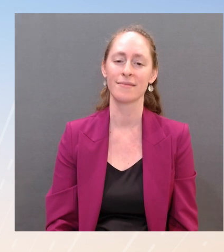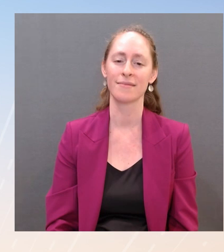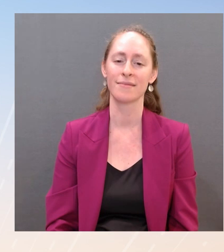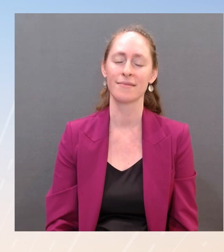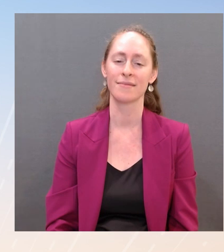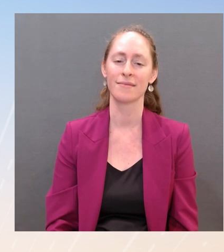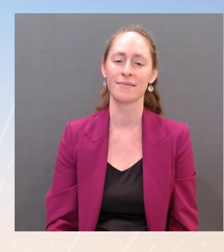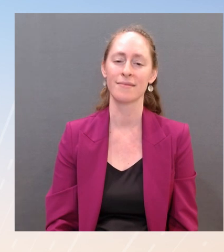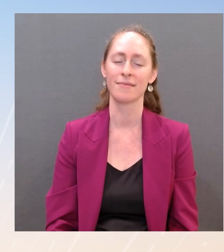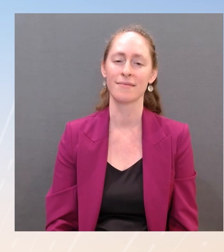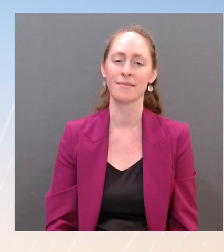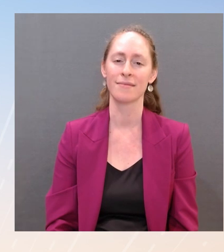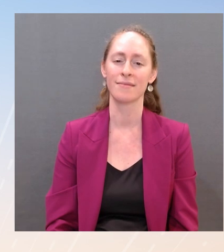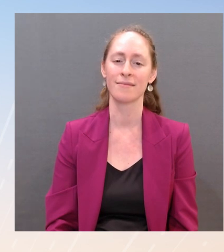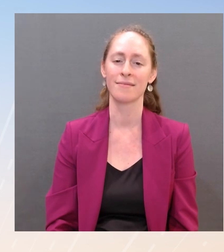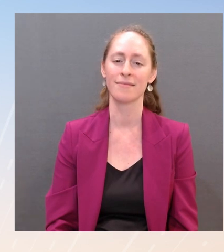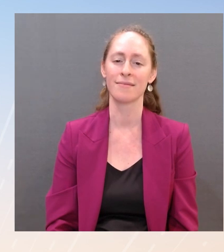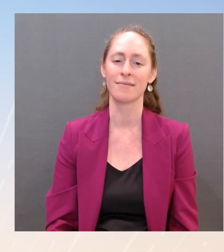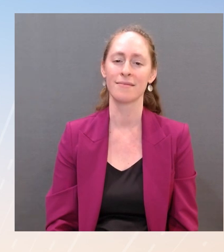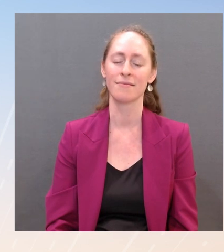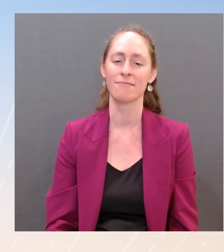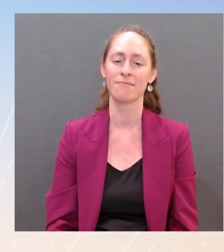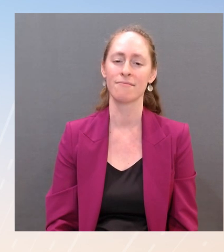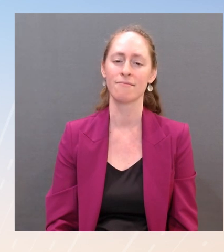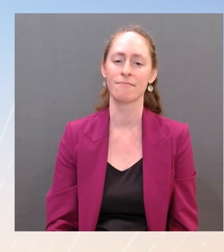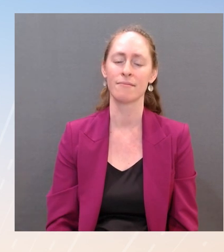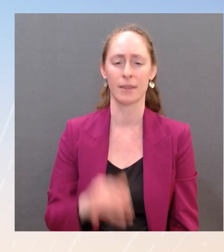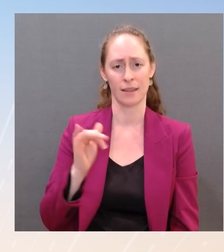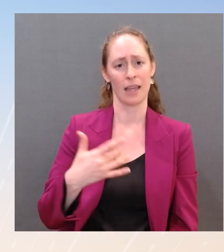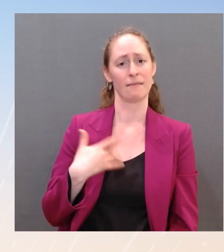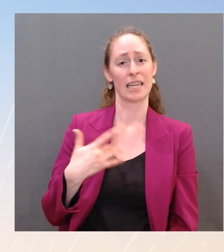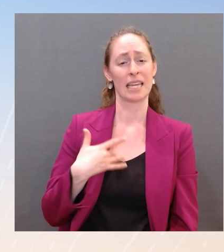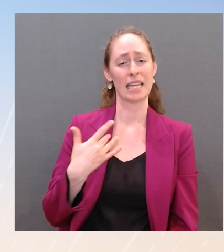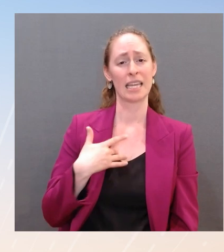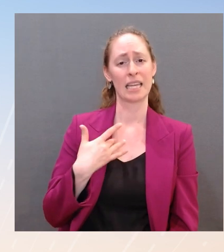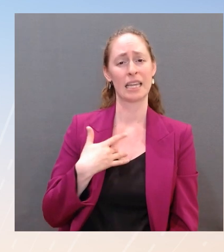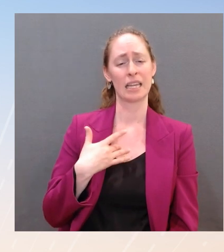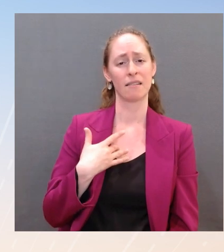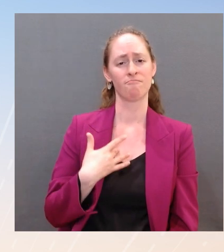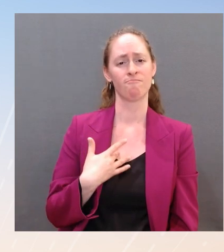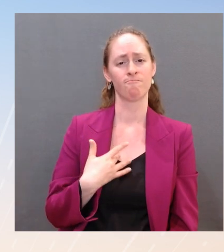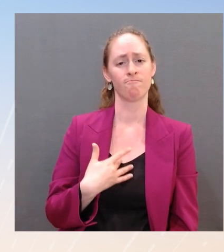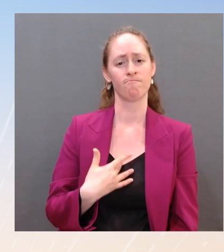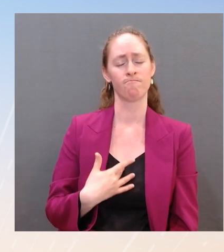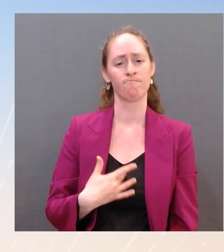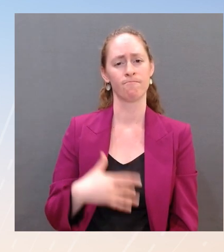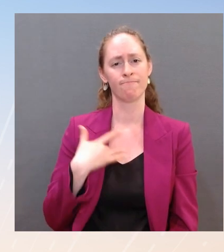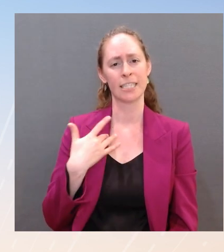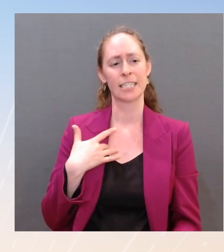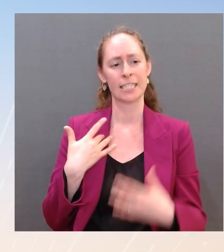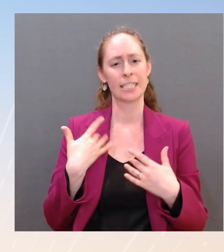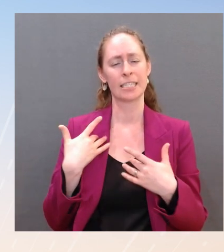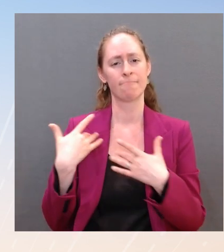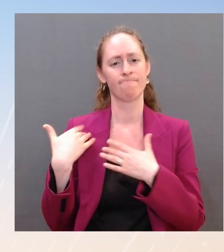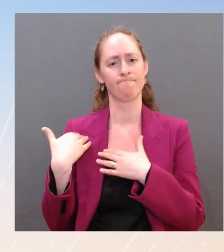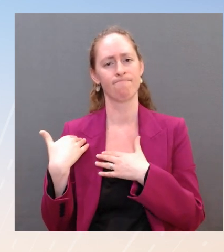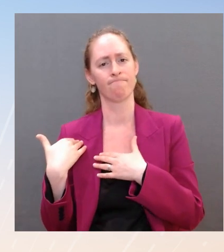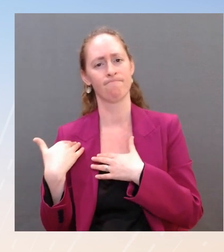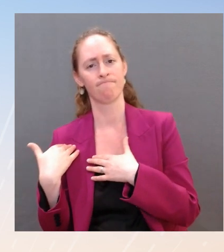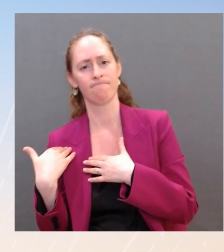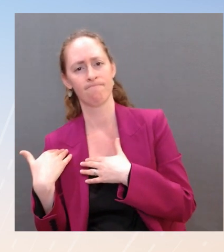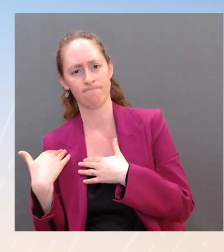The darkness inside of us can feel heavy at times, but we can share the weight of